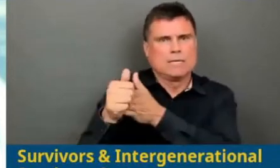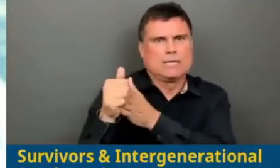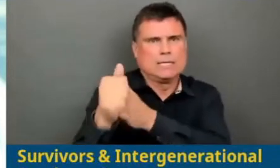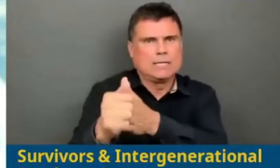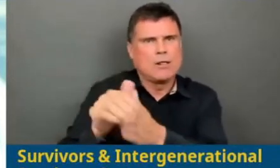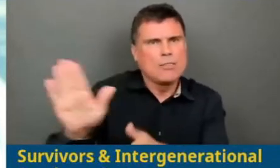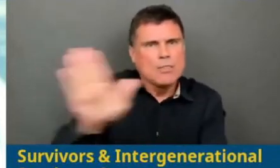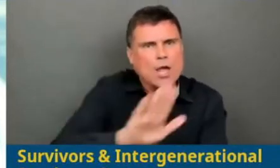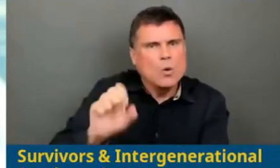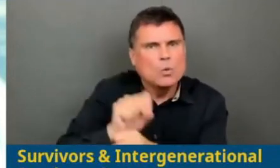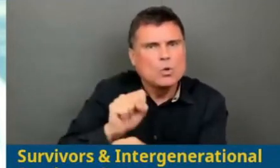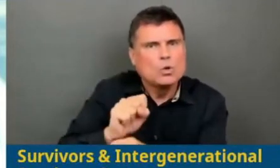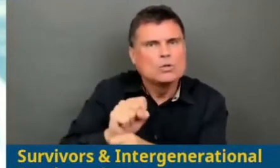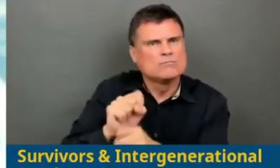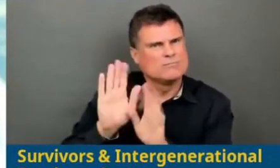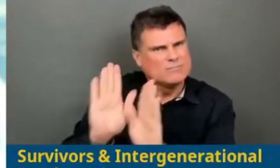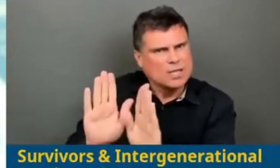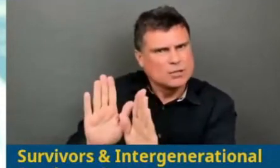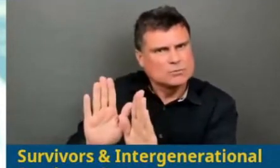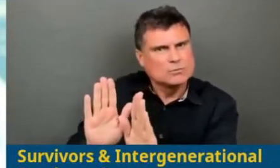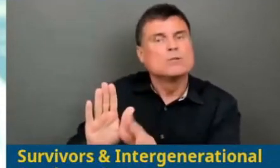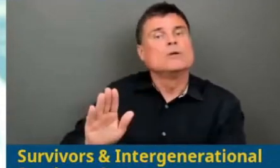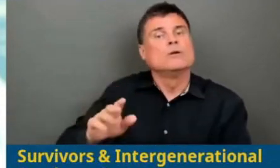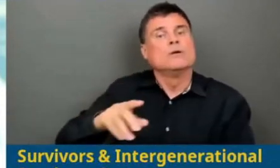when you mentioned Charlene,